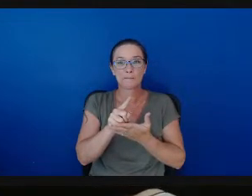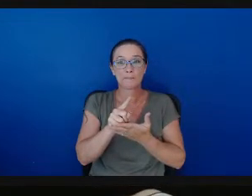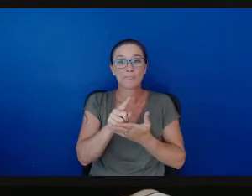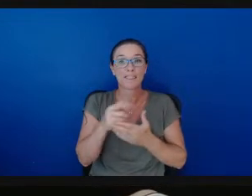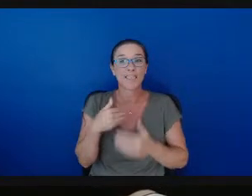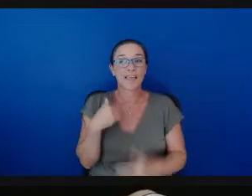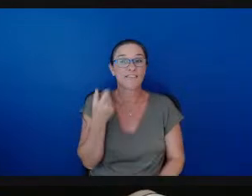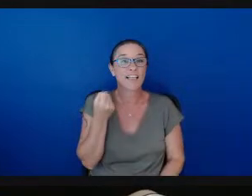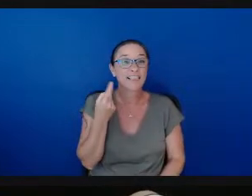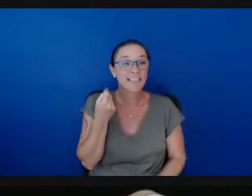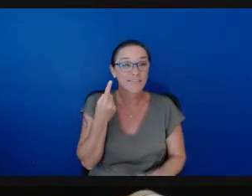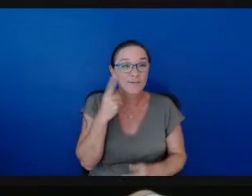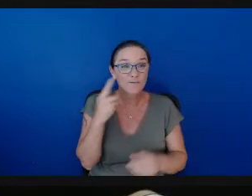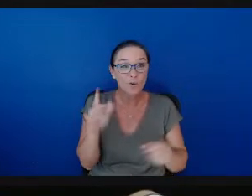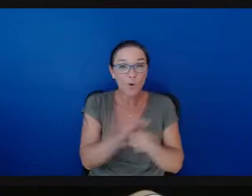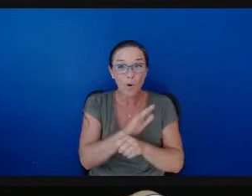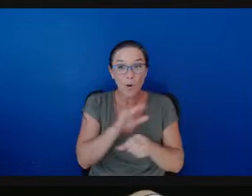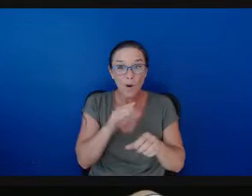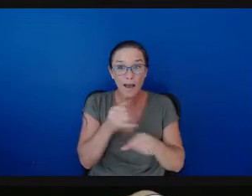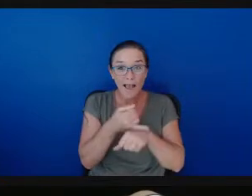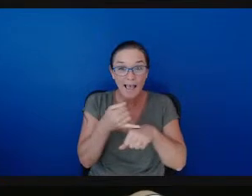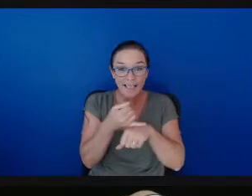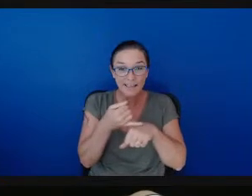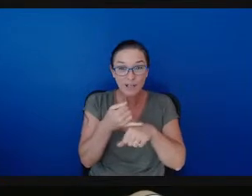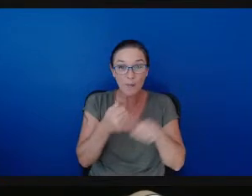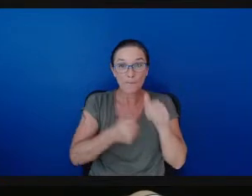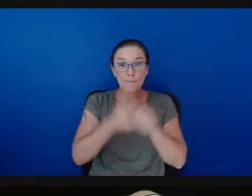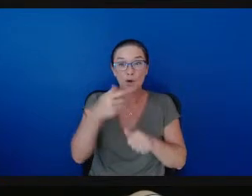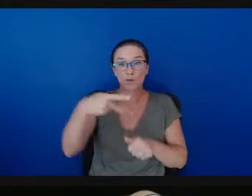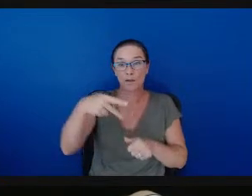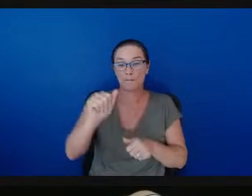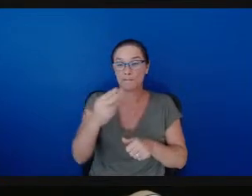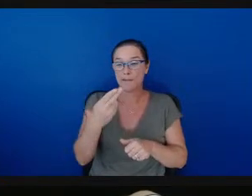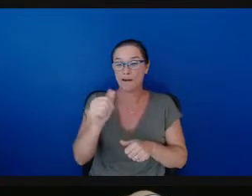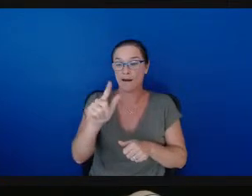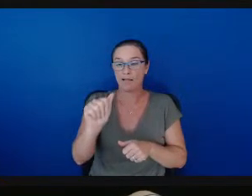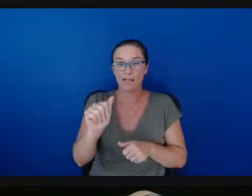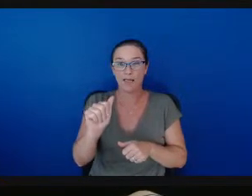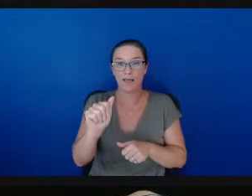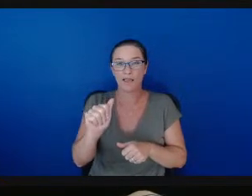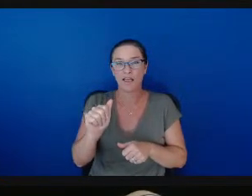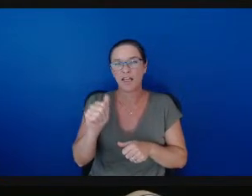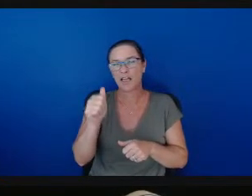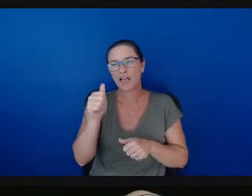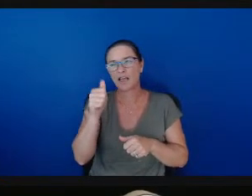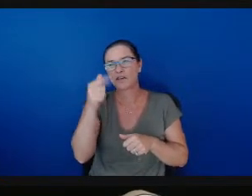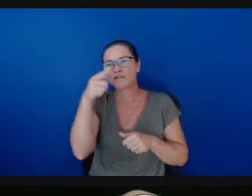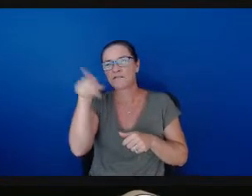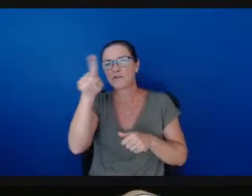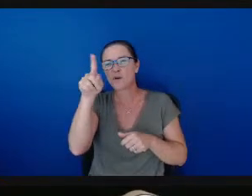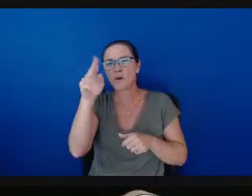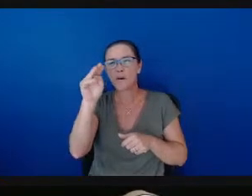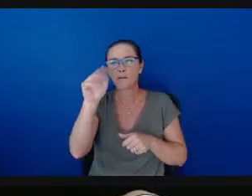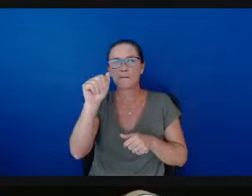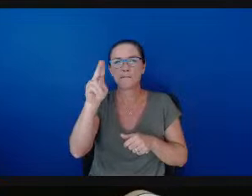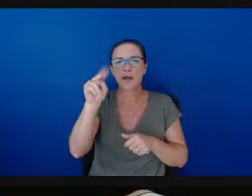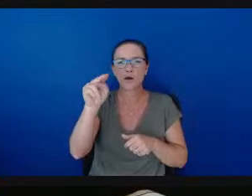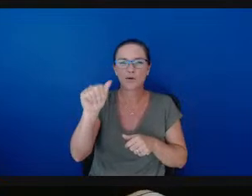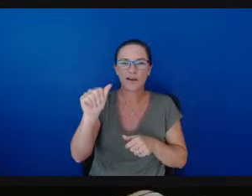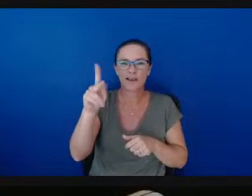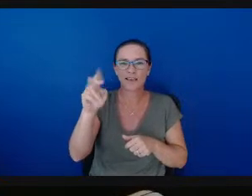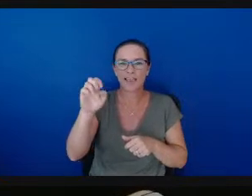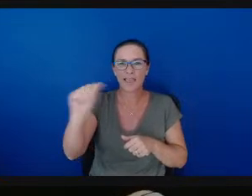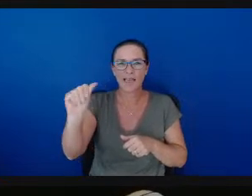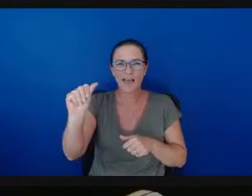on the whole island, most of them down in Pahala, one up here in Mauna Kea, a couple of settling ones in this area here. So let's see what